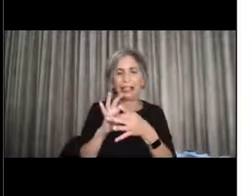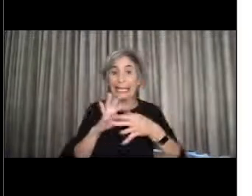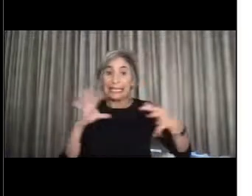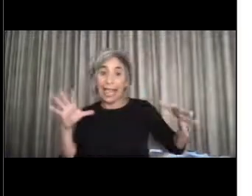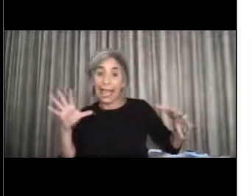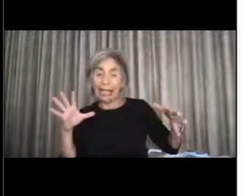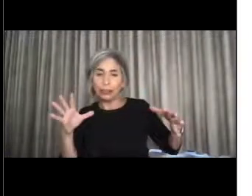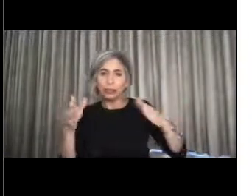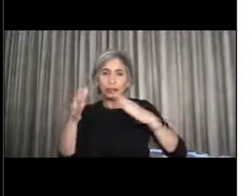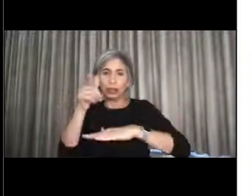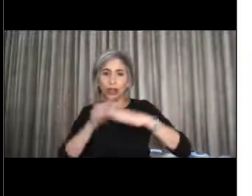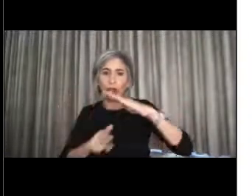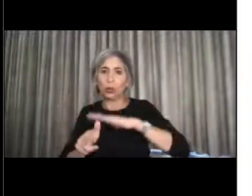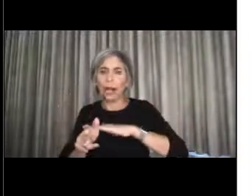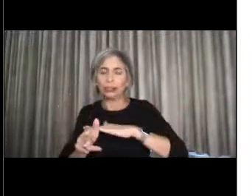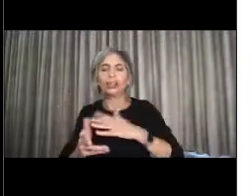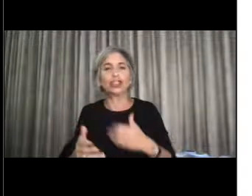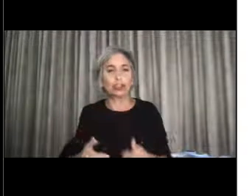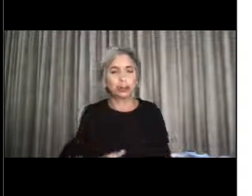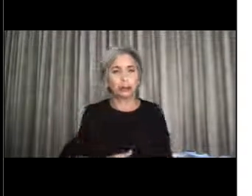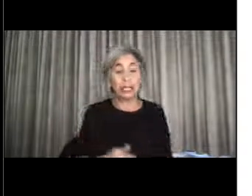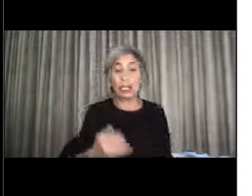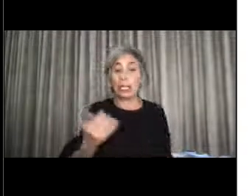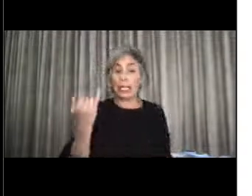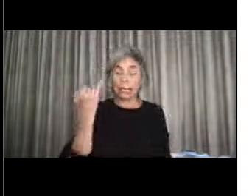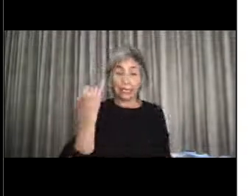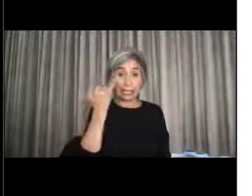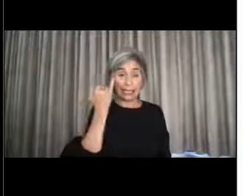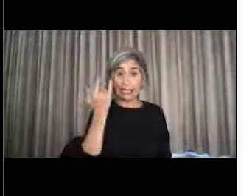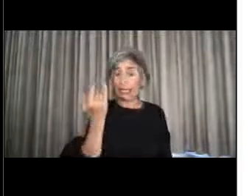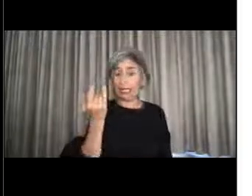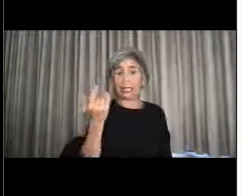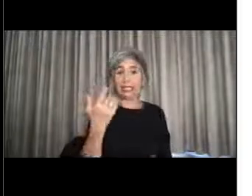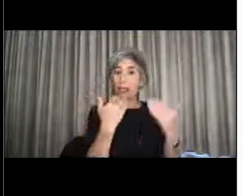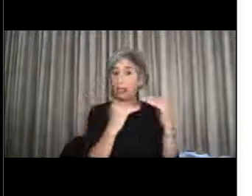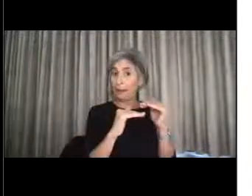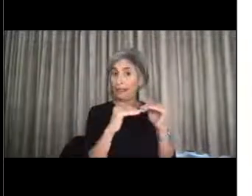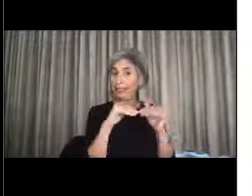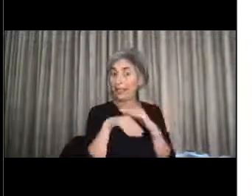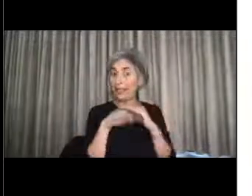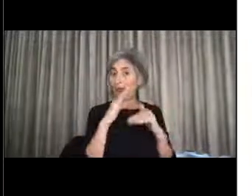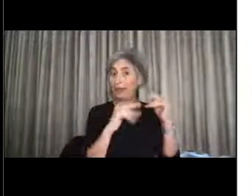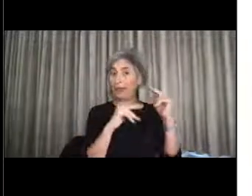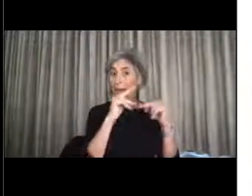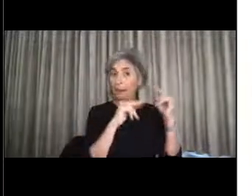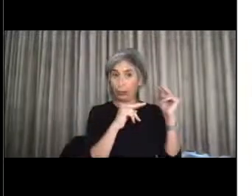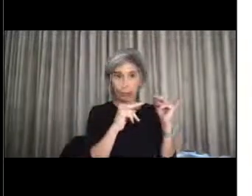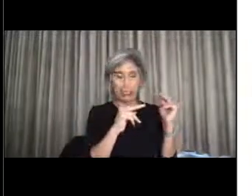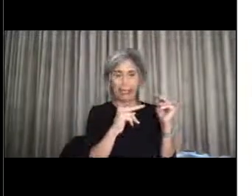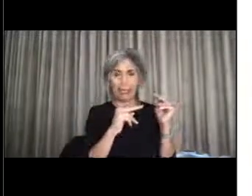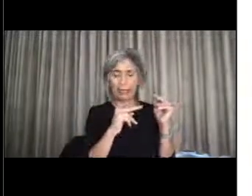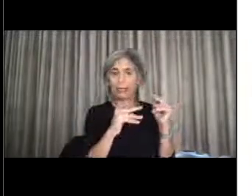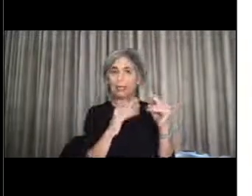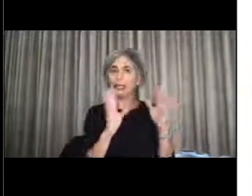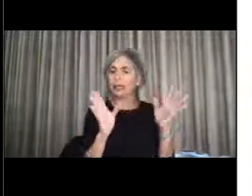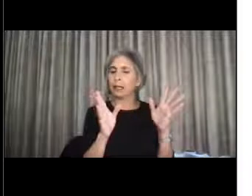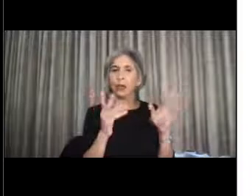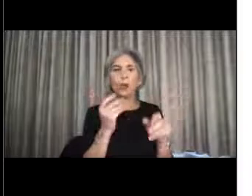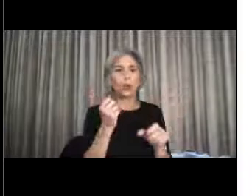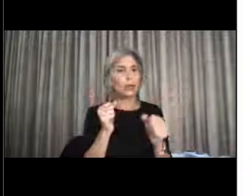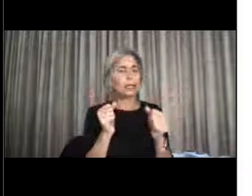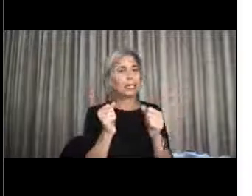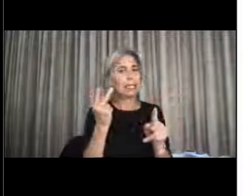If storage within the building is limited to rooms with fire-rated separation from the rest